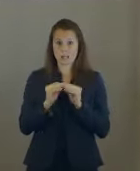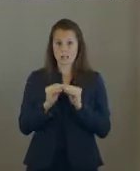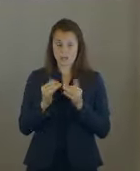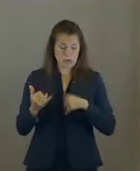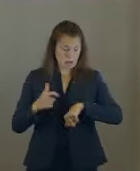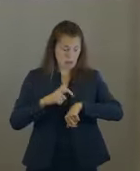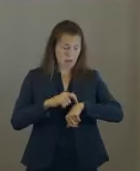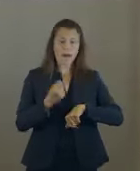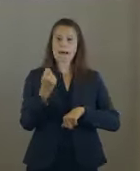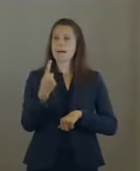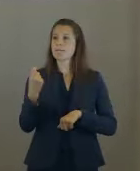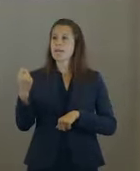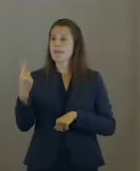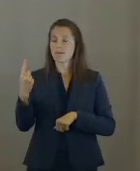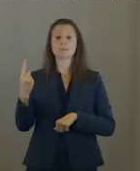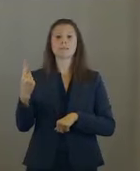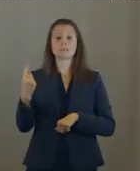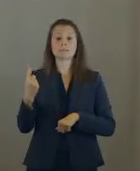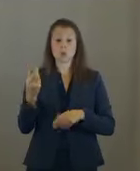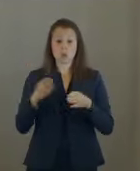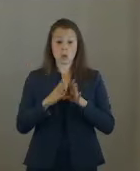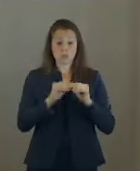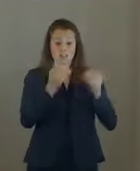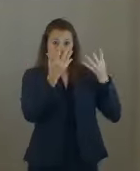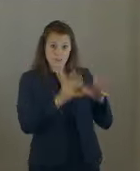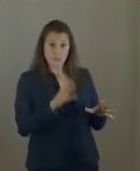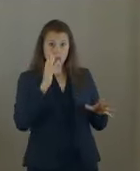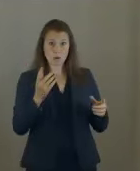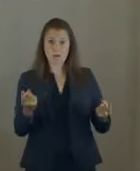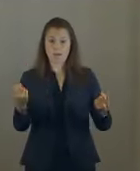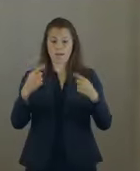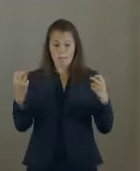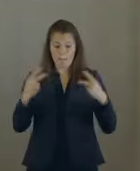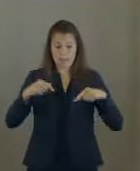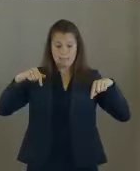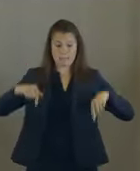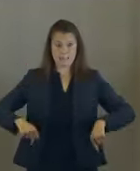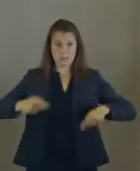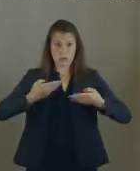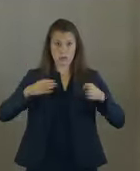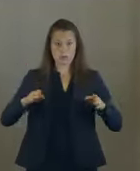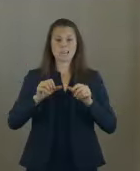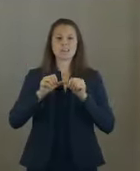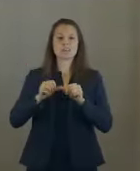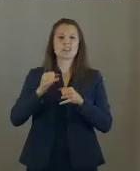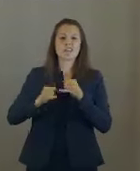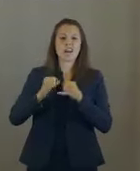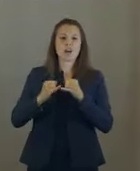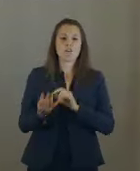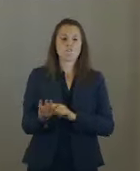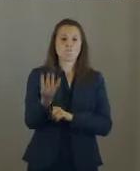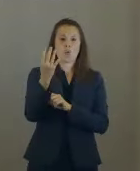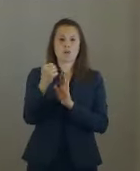as 11:11. Following closed session, we will reassemble back in this meeting room to continue the final